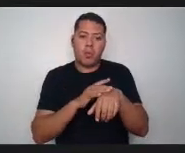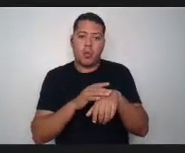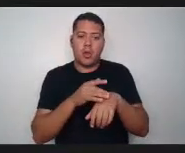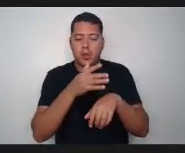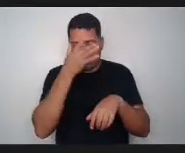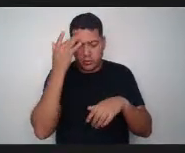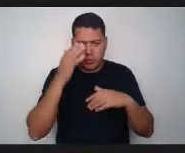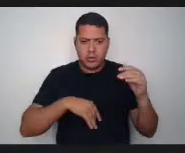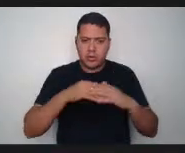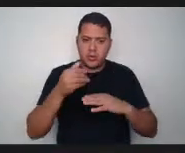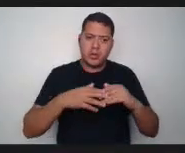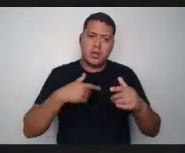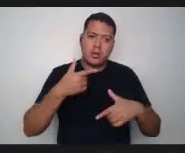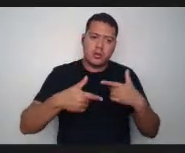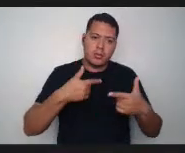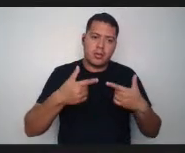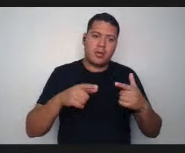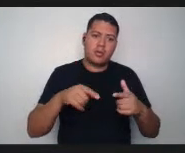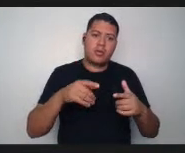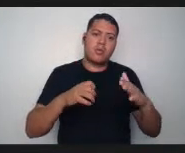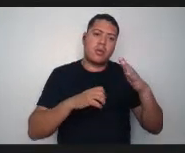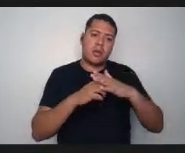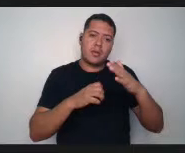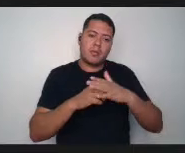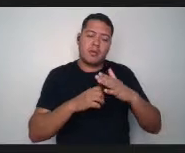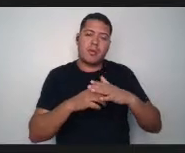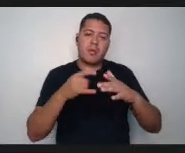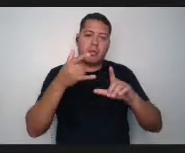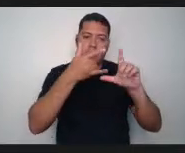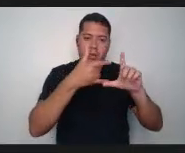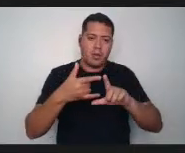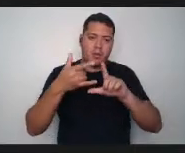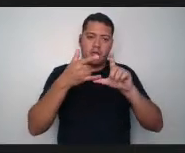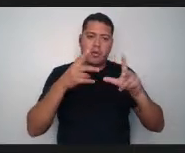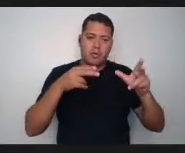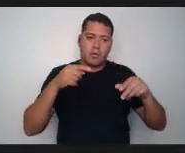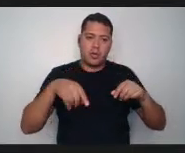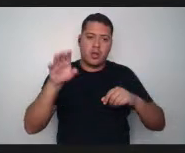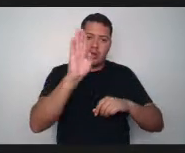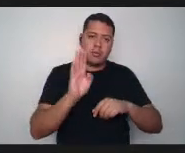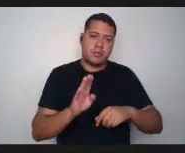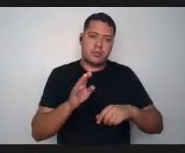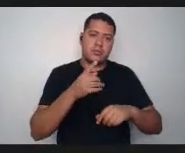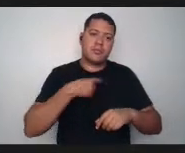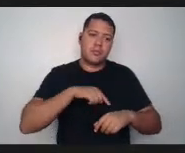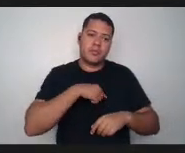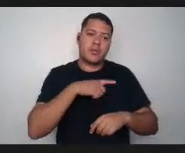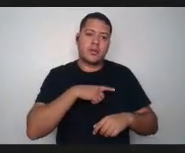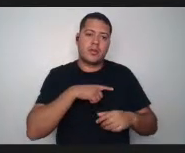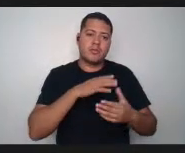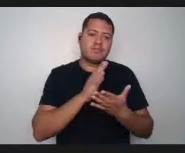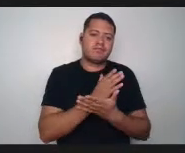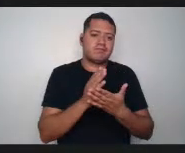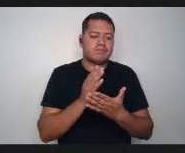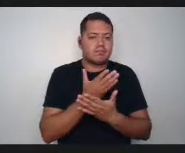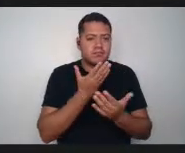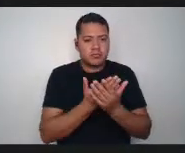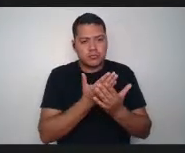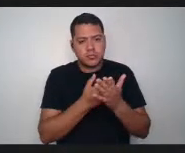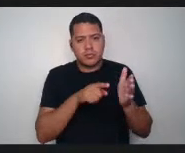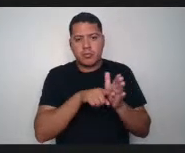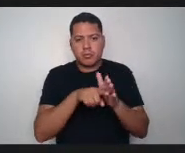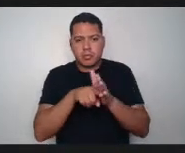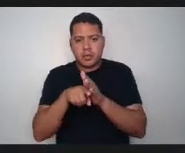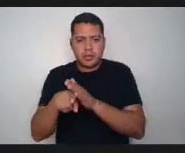enough data about the health conditions in terms of these platform companies. There have